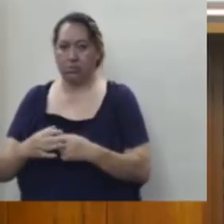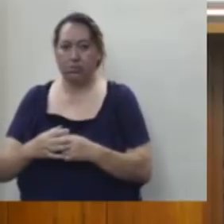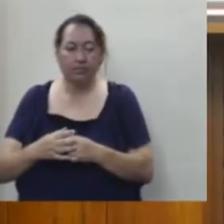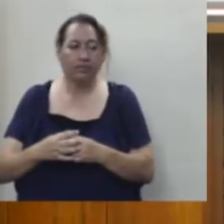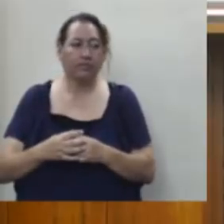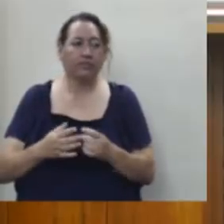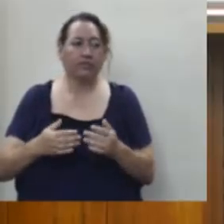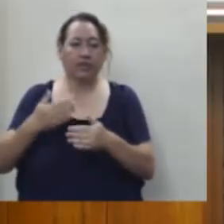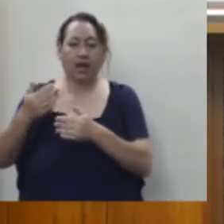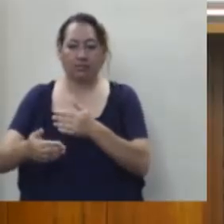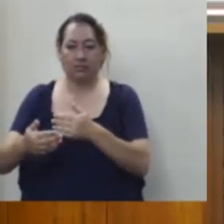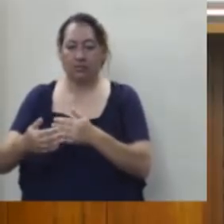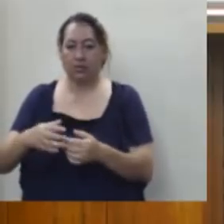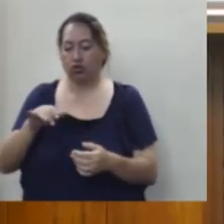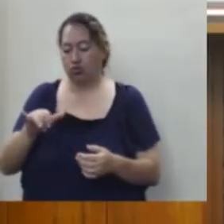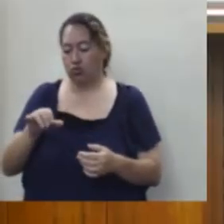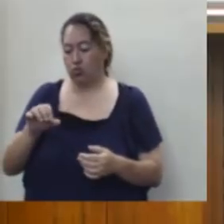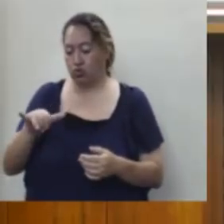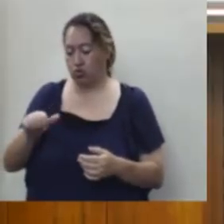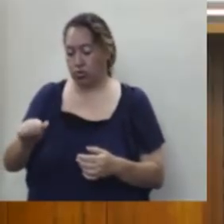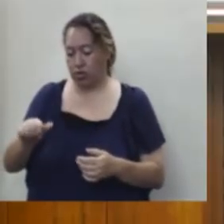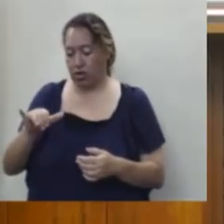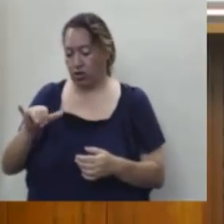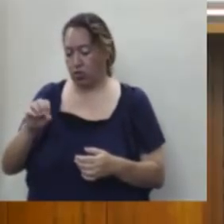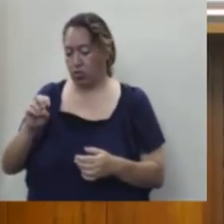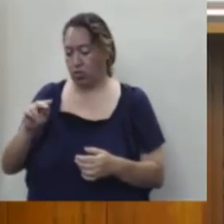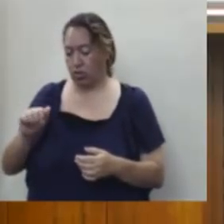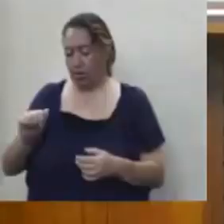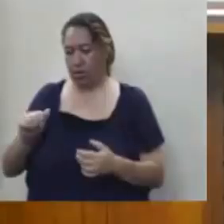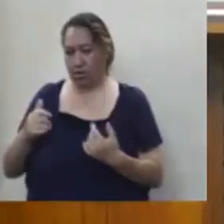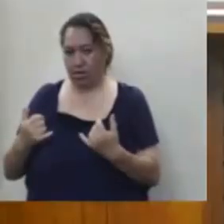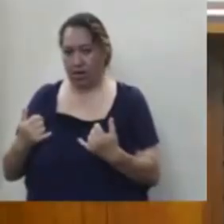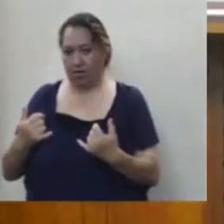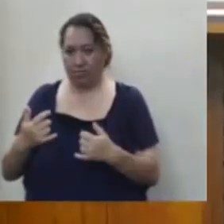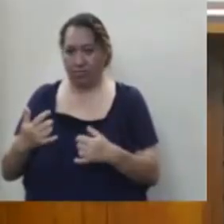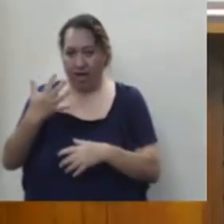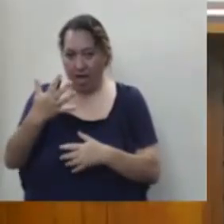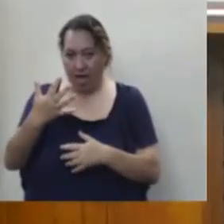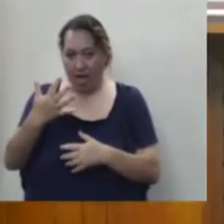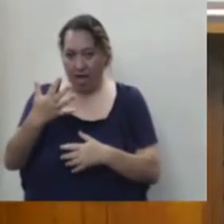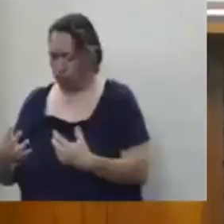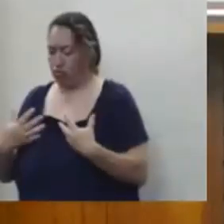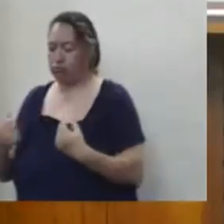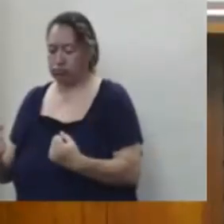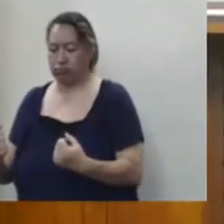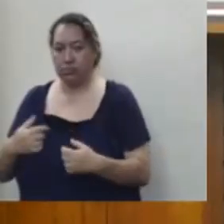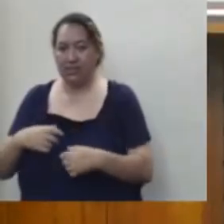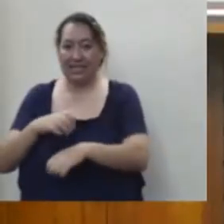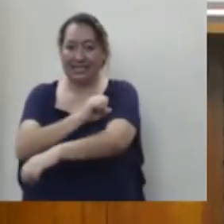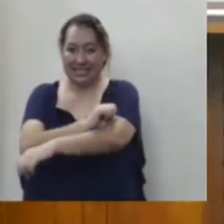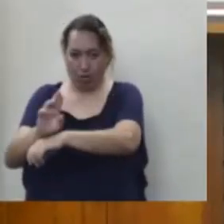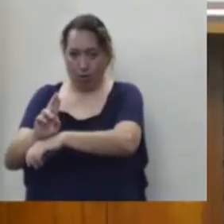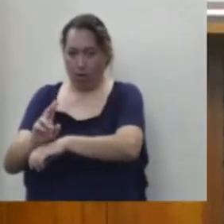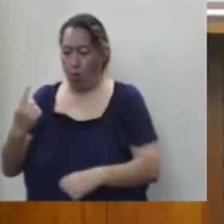village, Jonya, 5 confirmed cases and 4 have recovered. And then we go to Santa Rita, 1 COVID